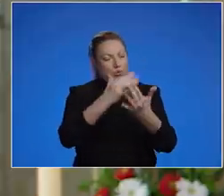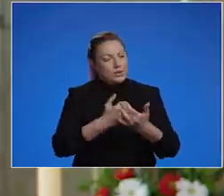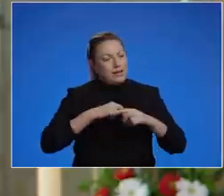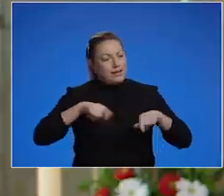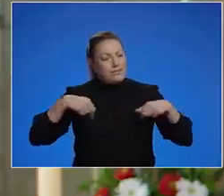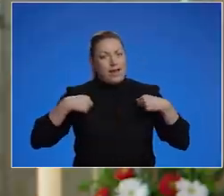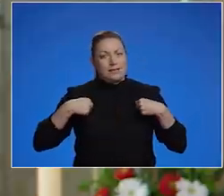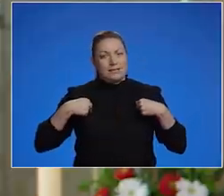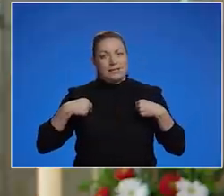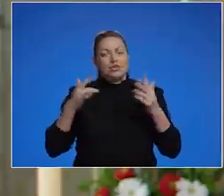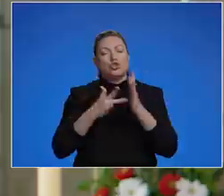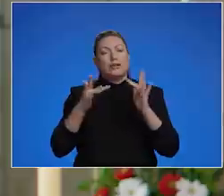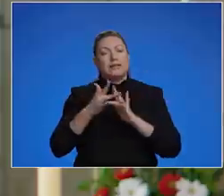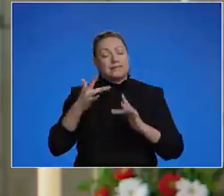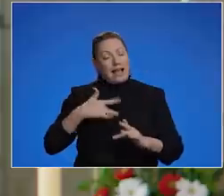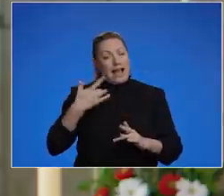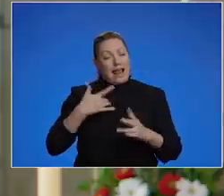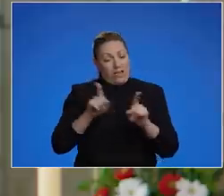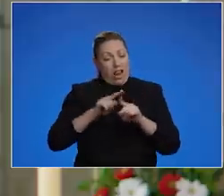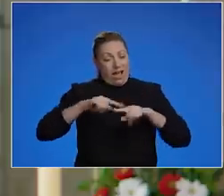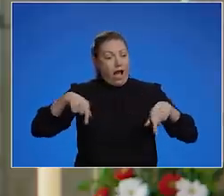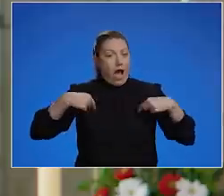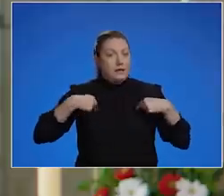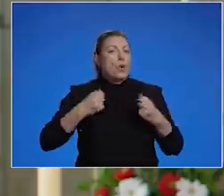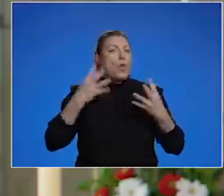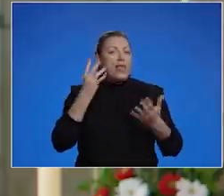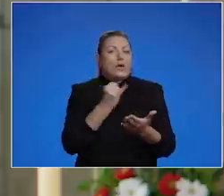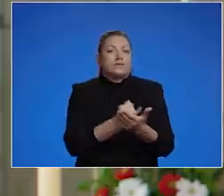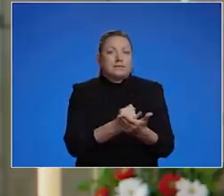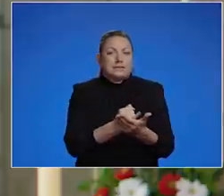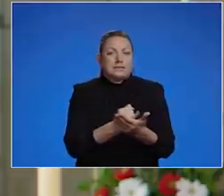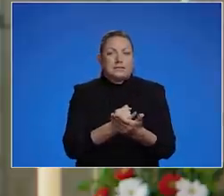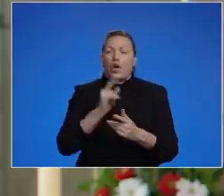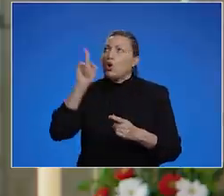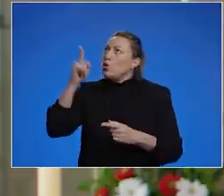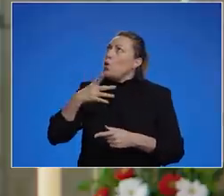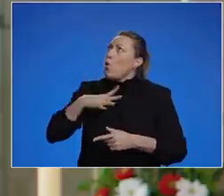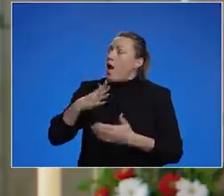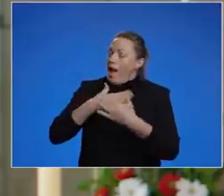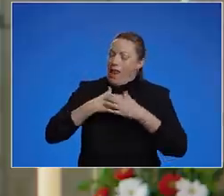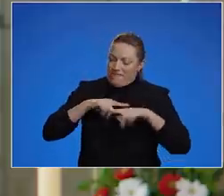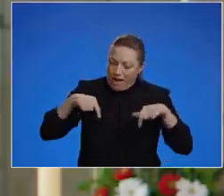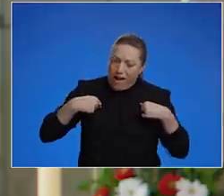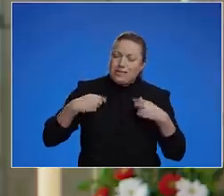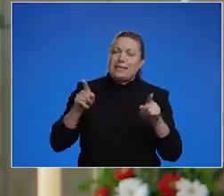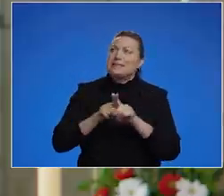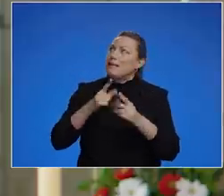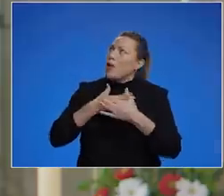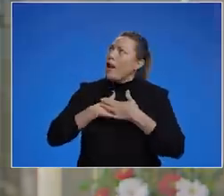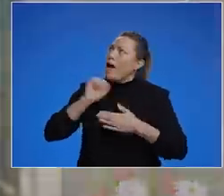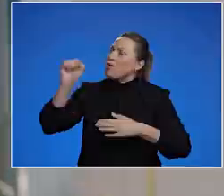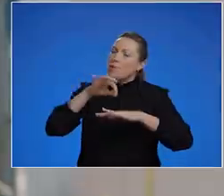to live like us in all things but sin, so that you might love in us what you loved in your